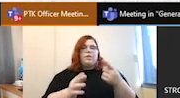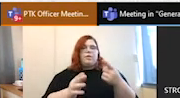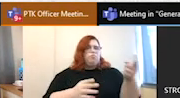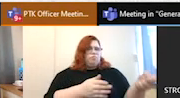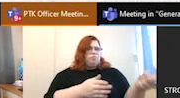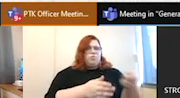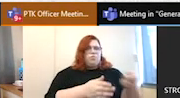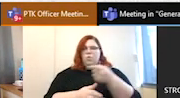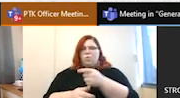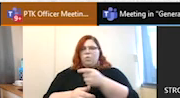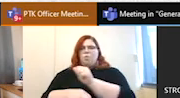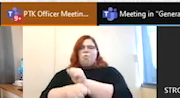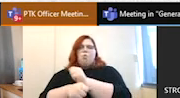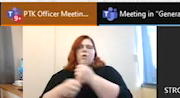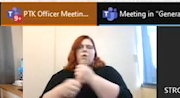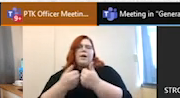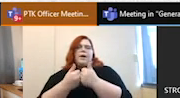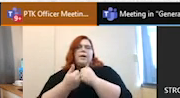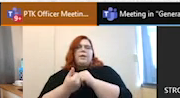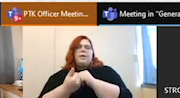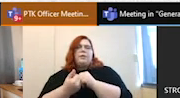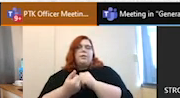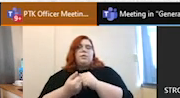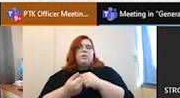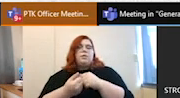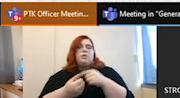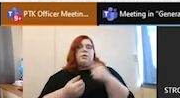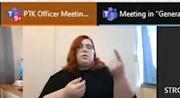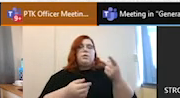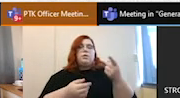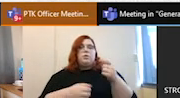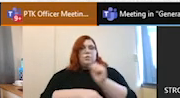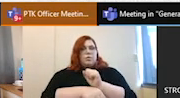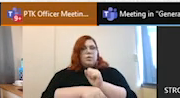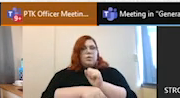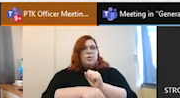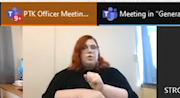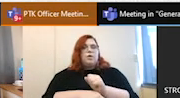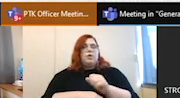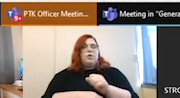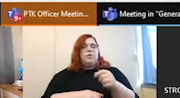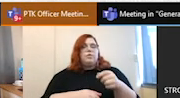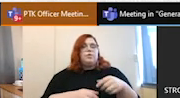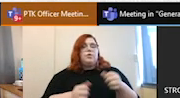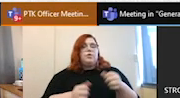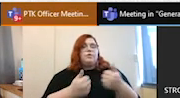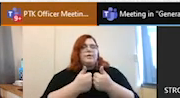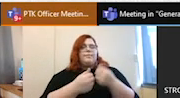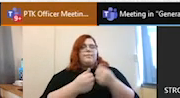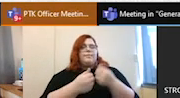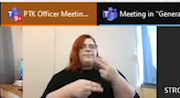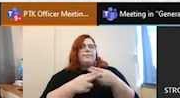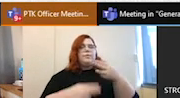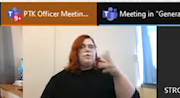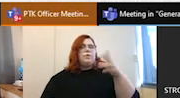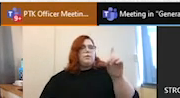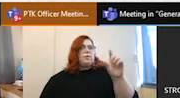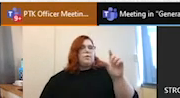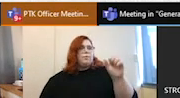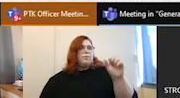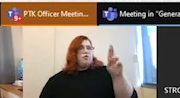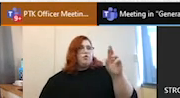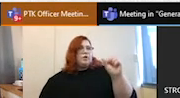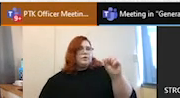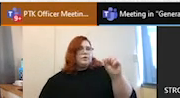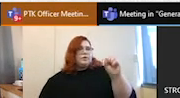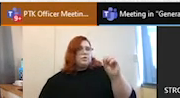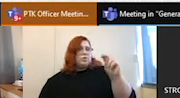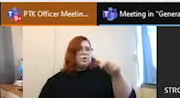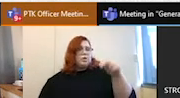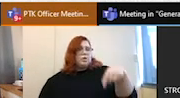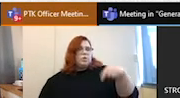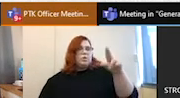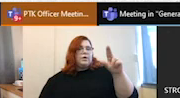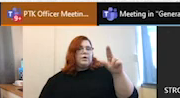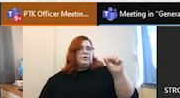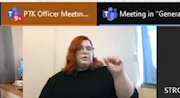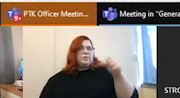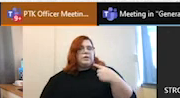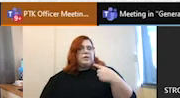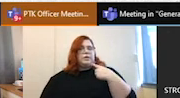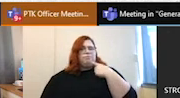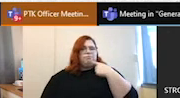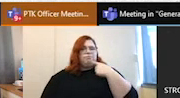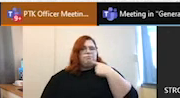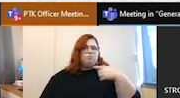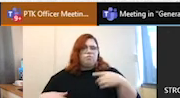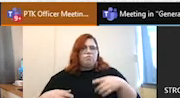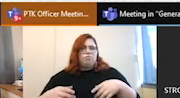called Depression Quest. It's an award-winning work of interactive fiction designed by Zoe Quinn. And it